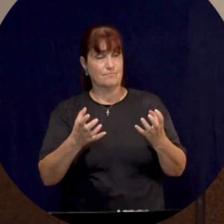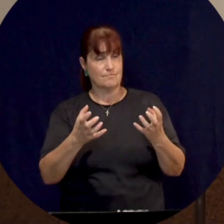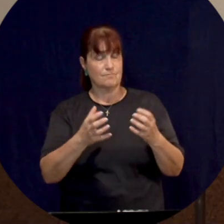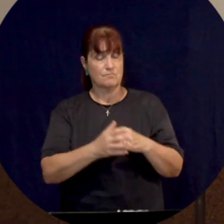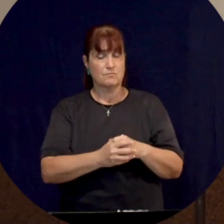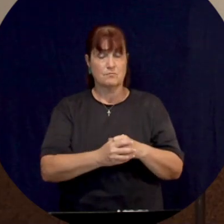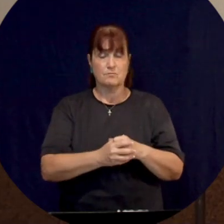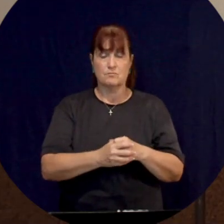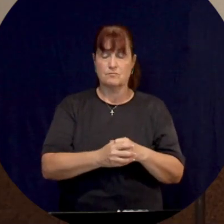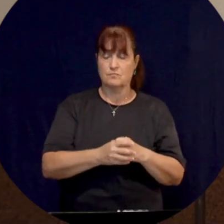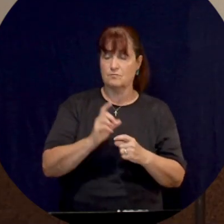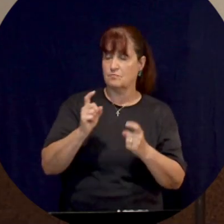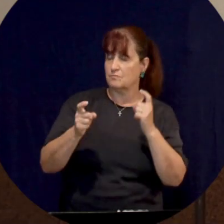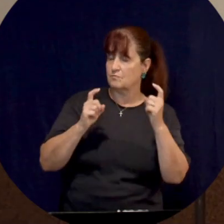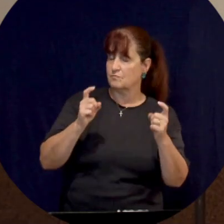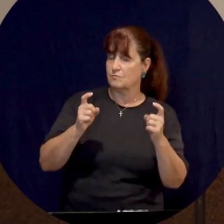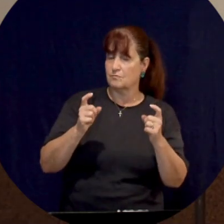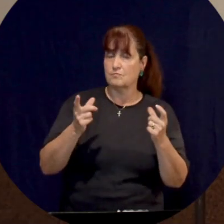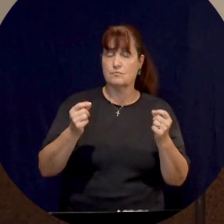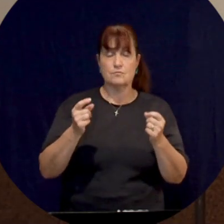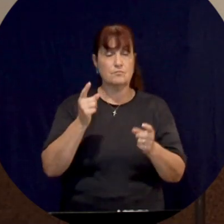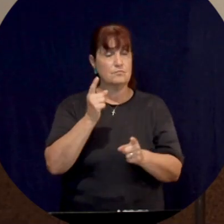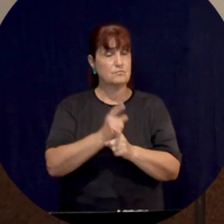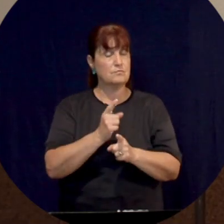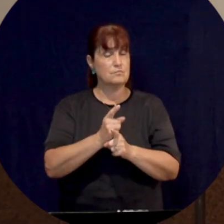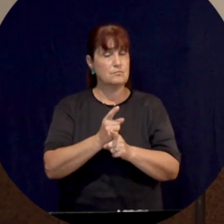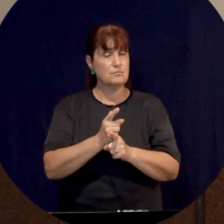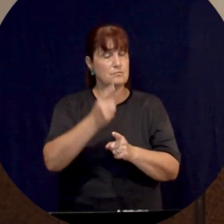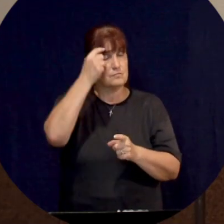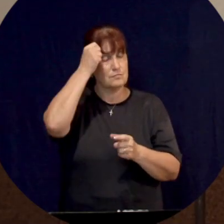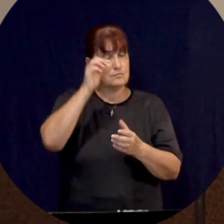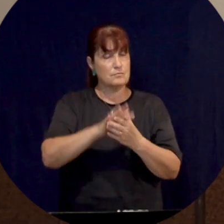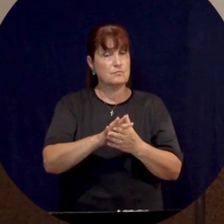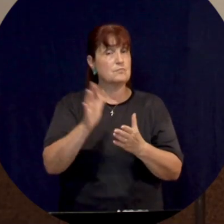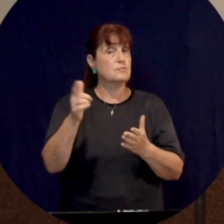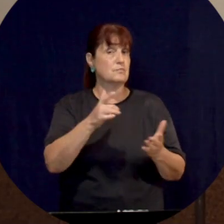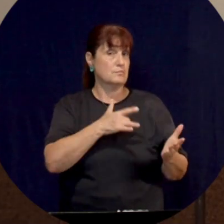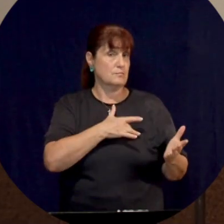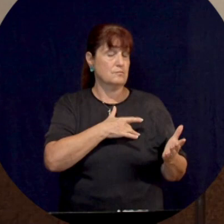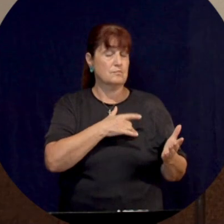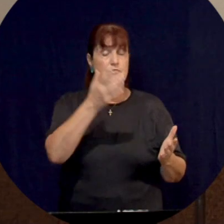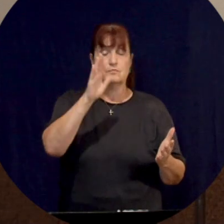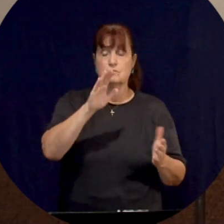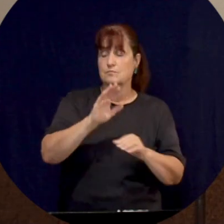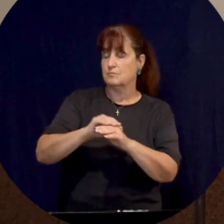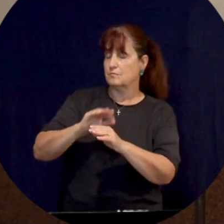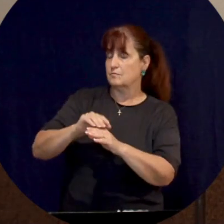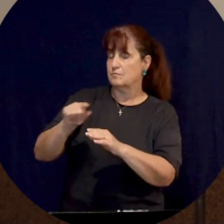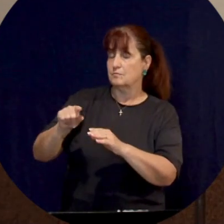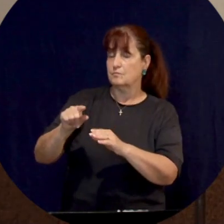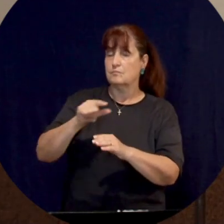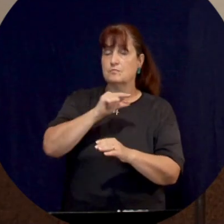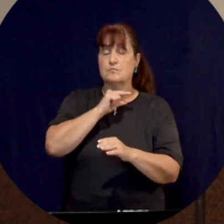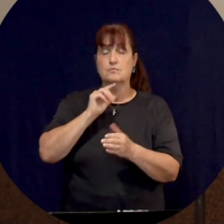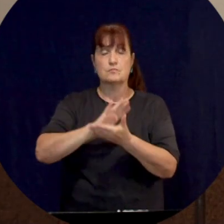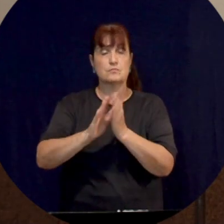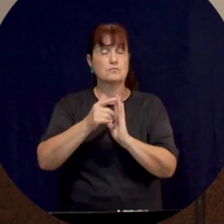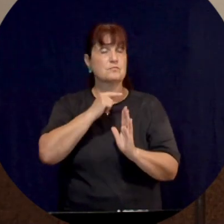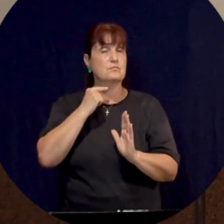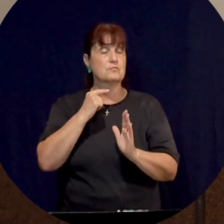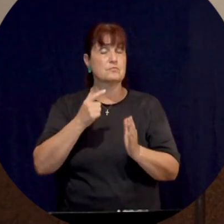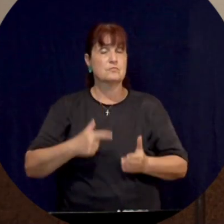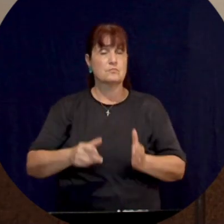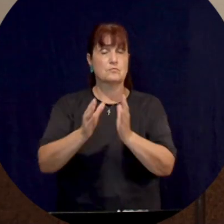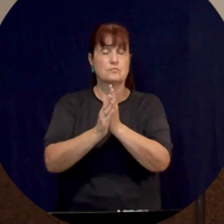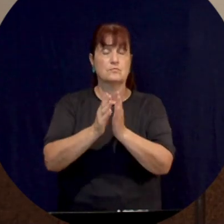the generosity to act upon them if they believe in their hearts that God is calling them to the priesthood. We